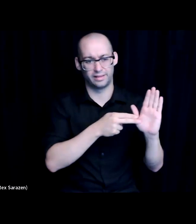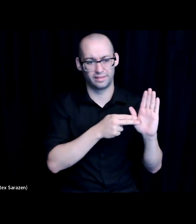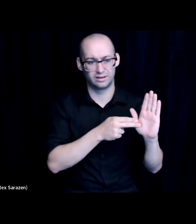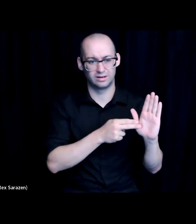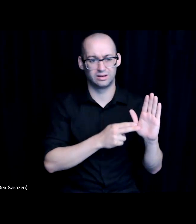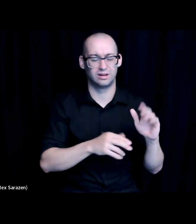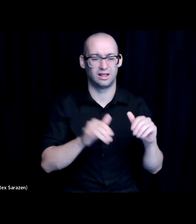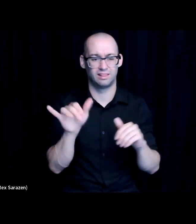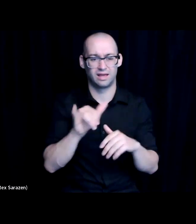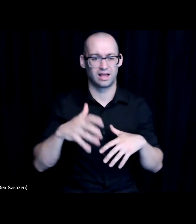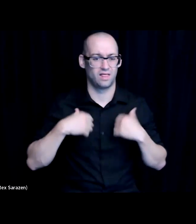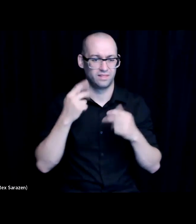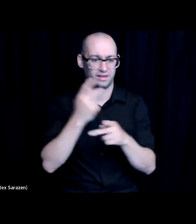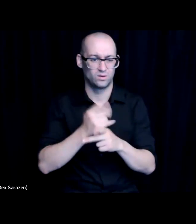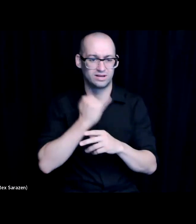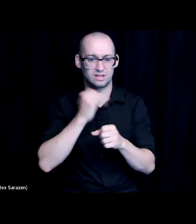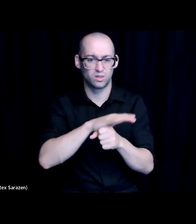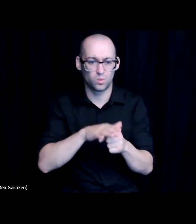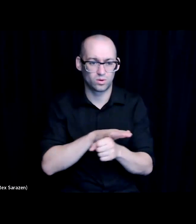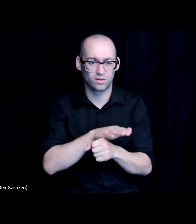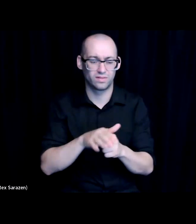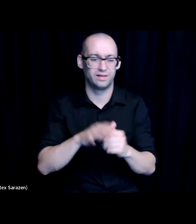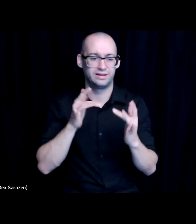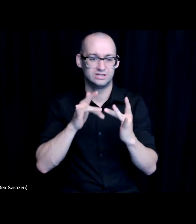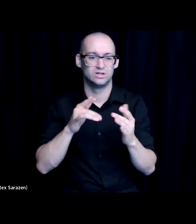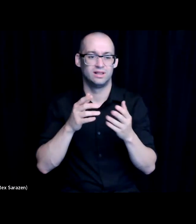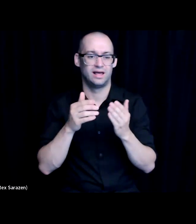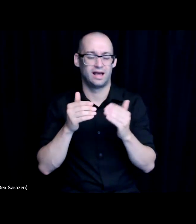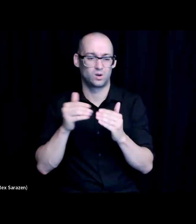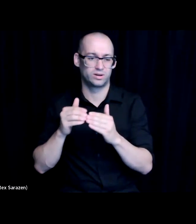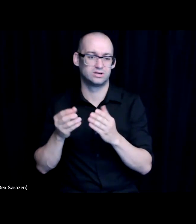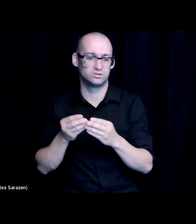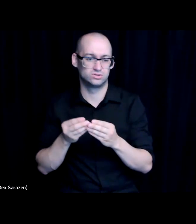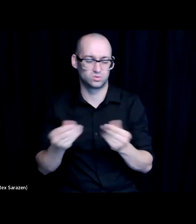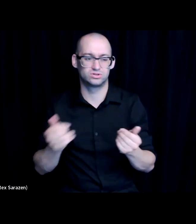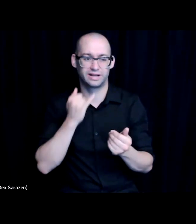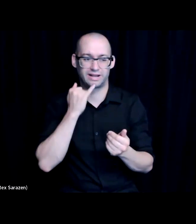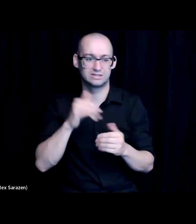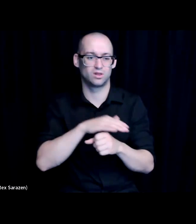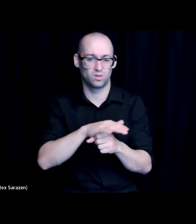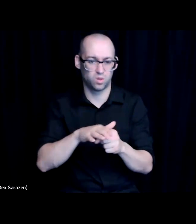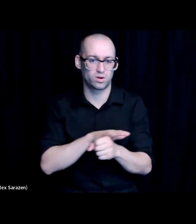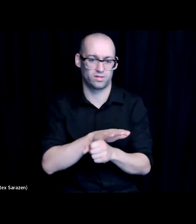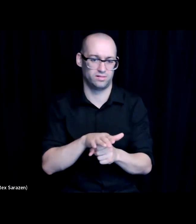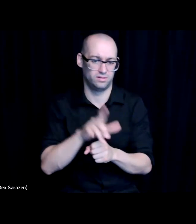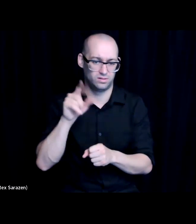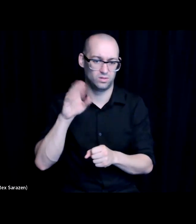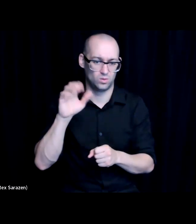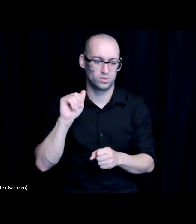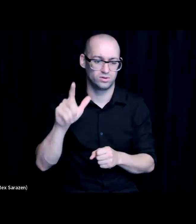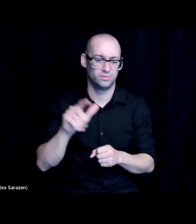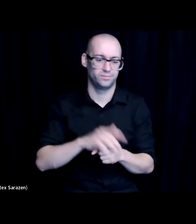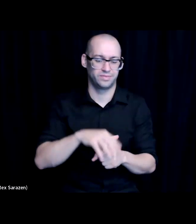like healthcare is local, digital equity solutions really need to be local. And there's